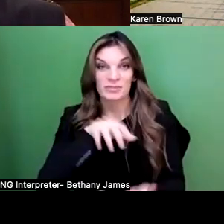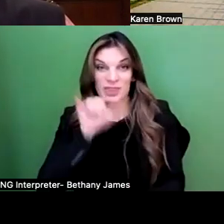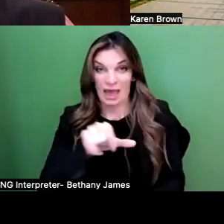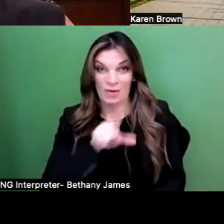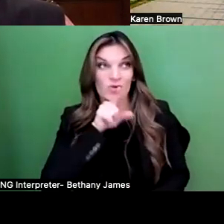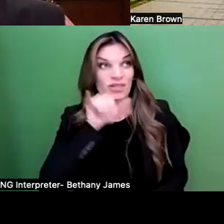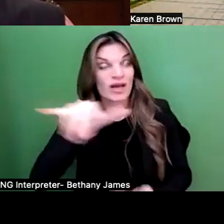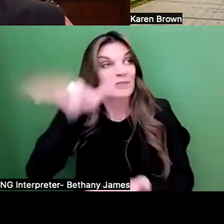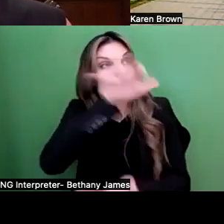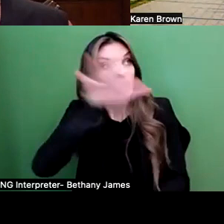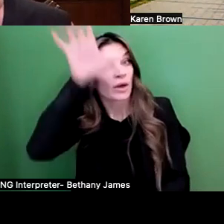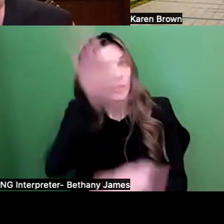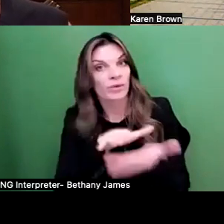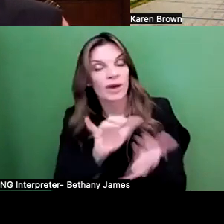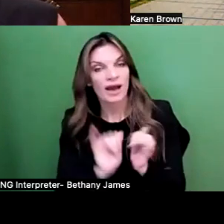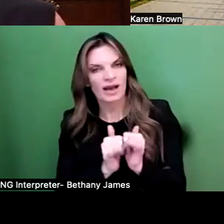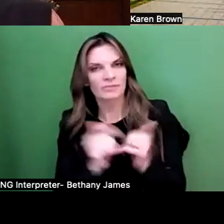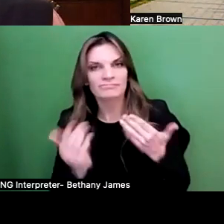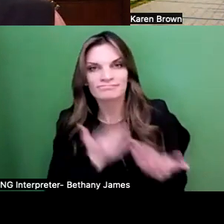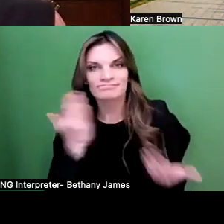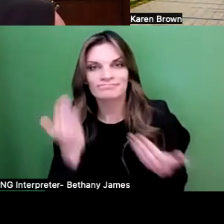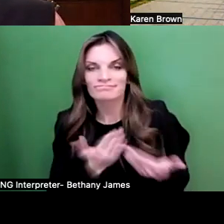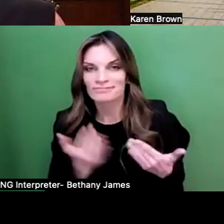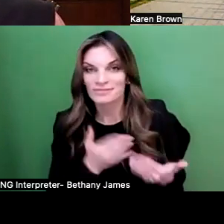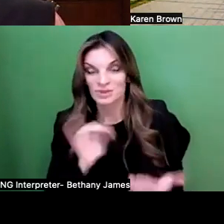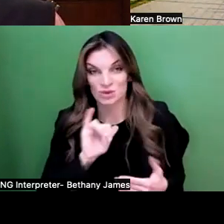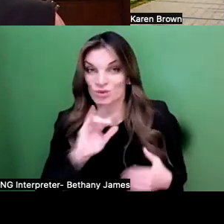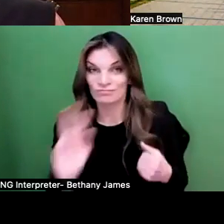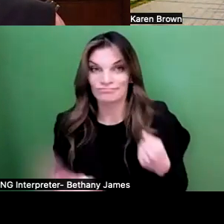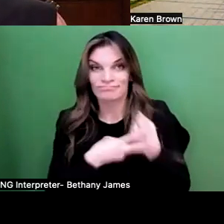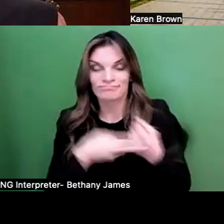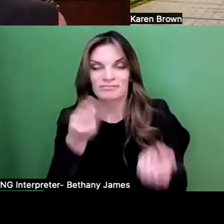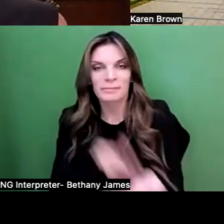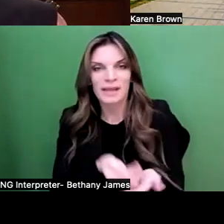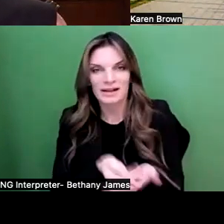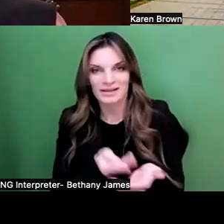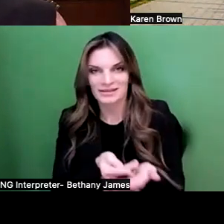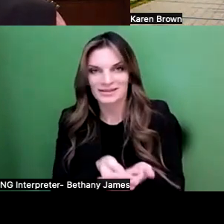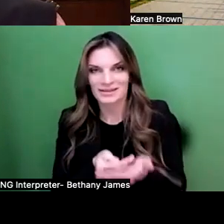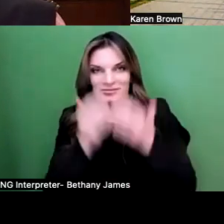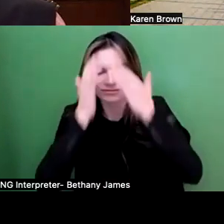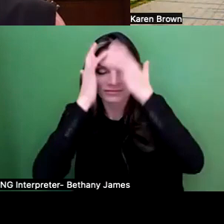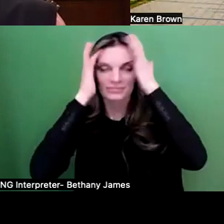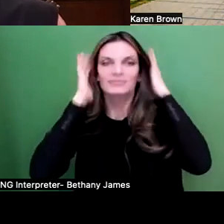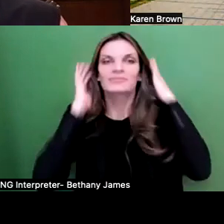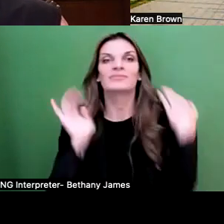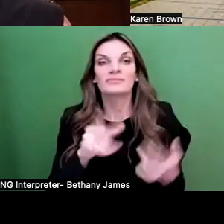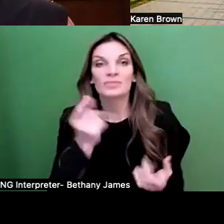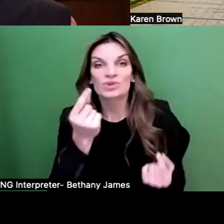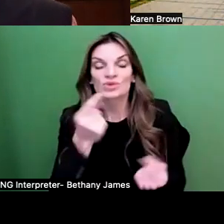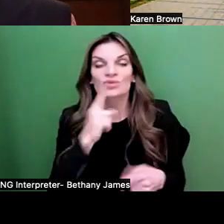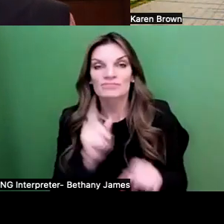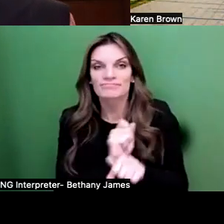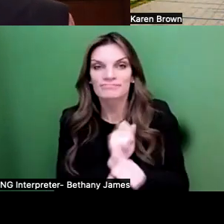carbon footprint, but saved the village a ton of money. That was changing the light bulbs